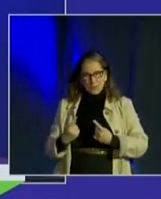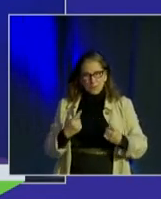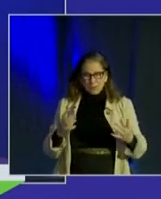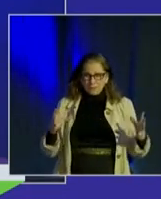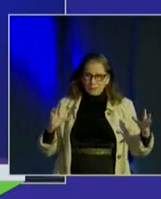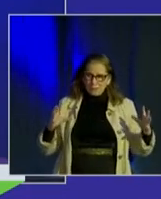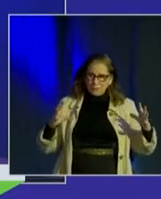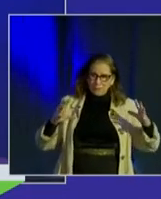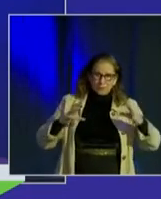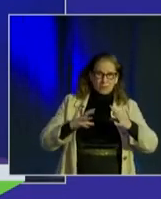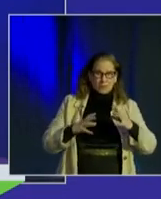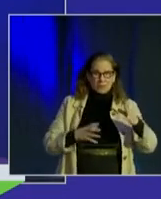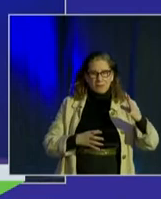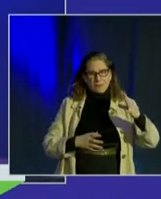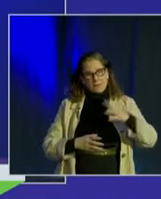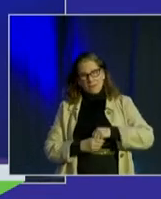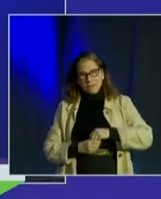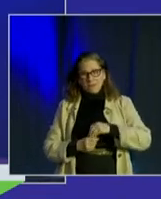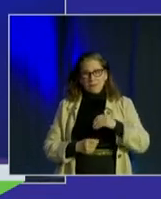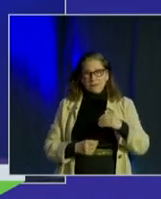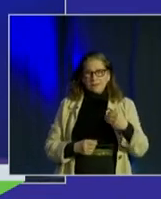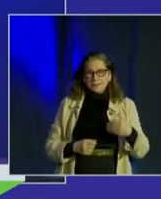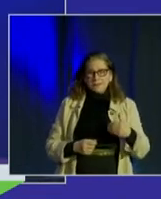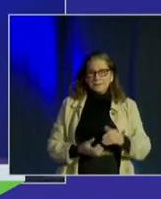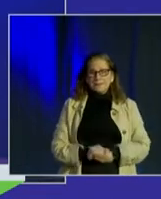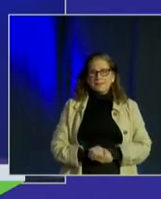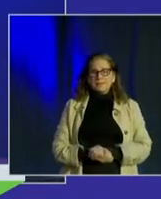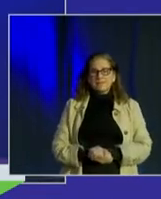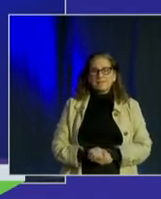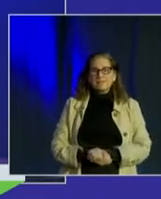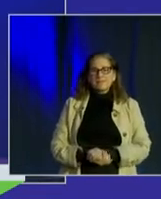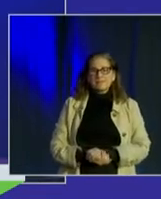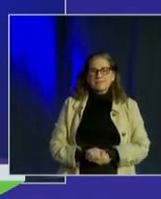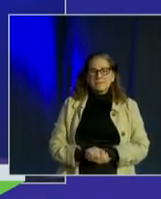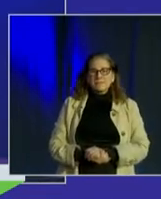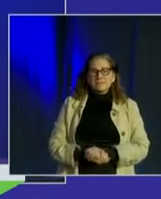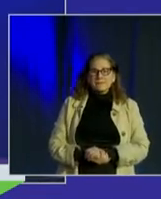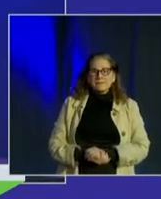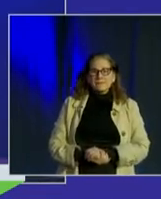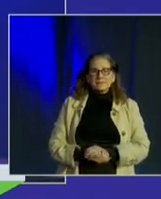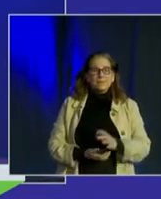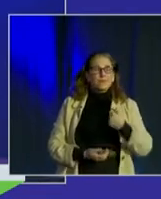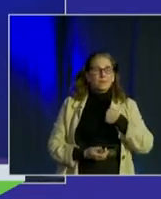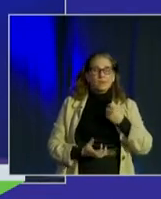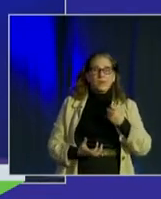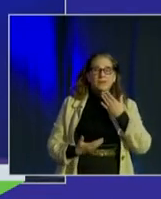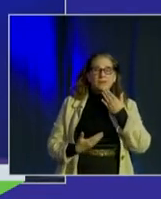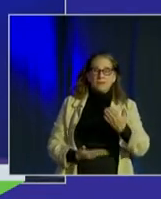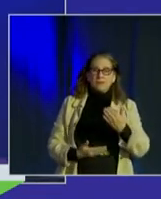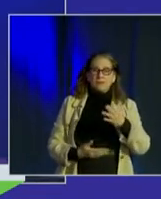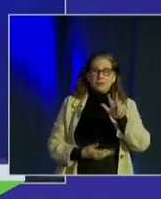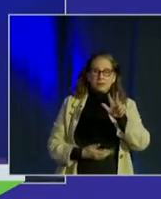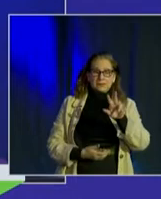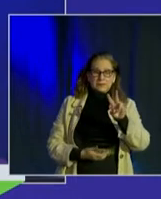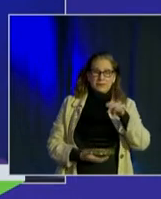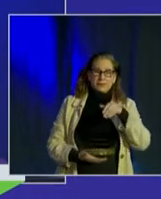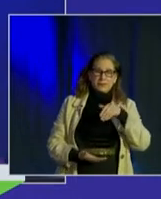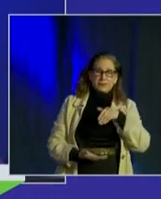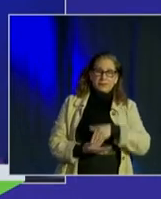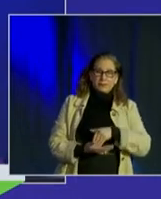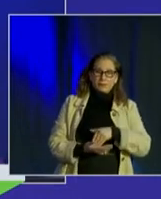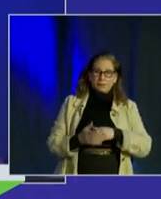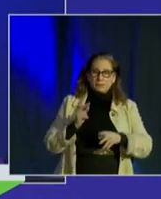thank, before we move forward, all of the 37,000 employees of DC government who have turned on